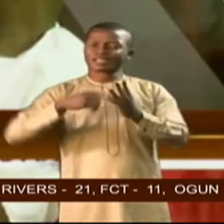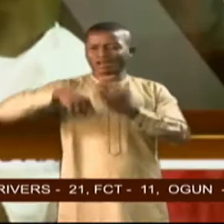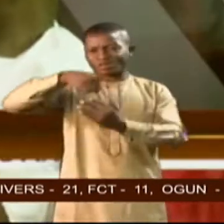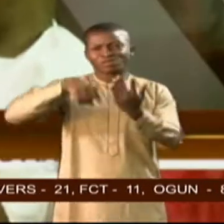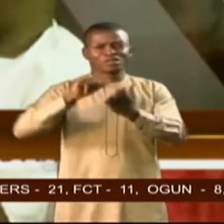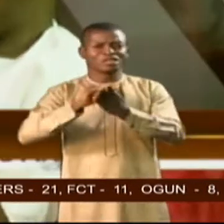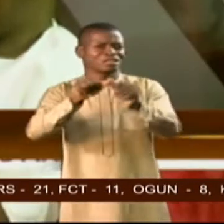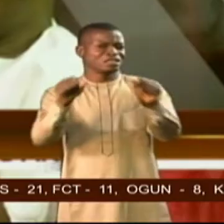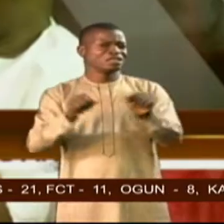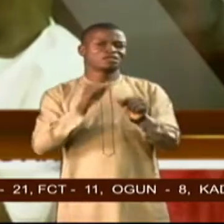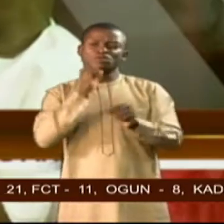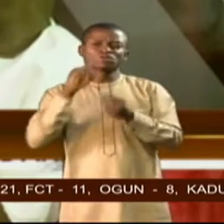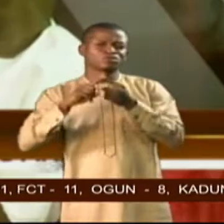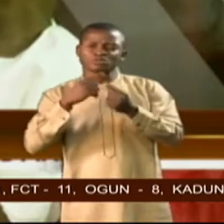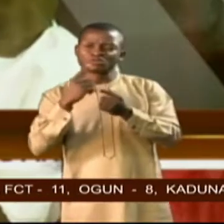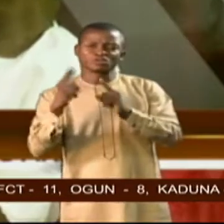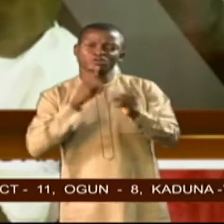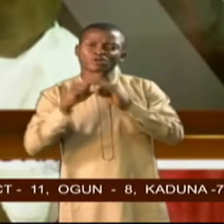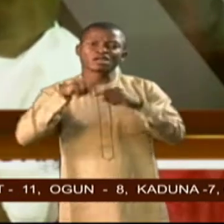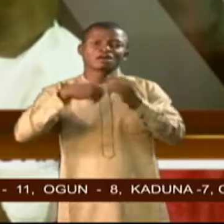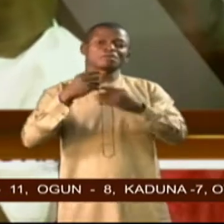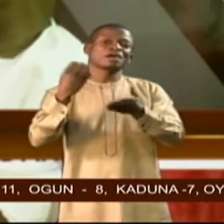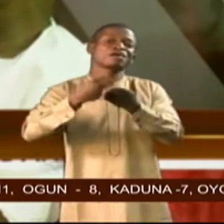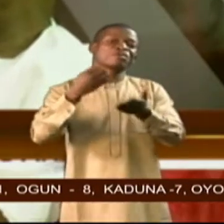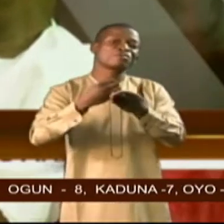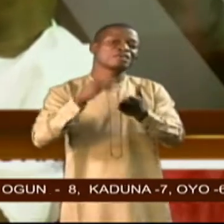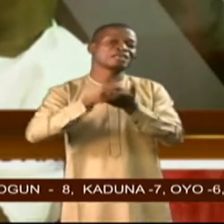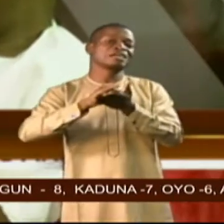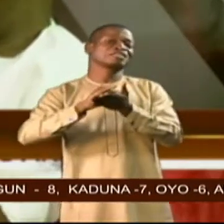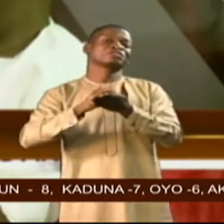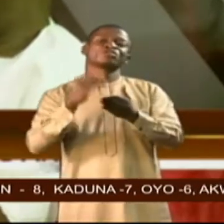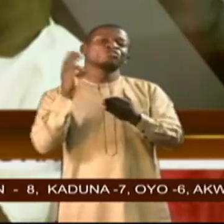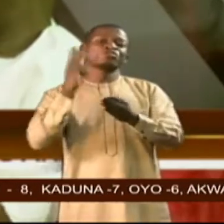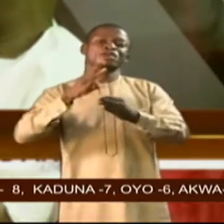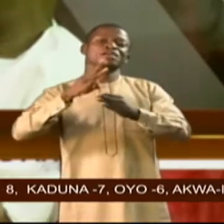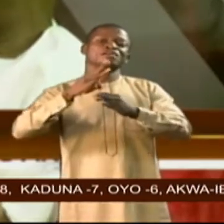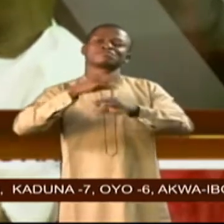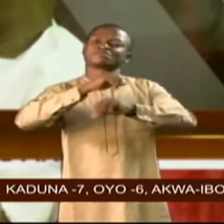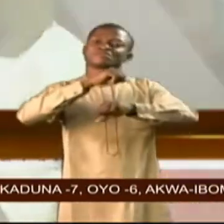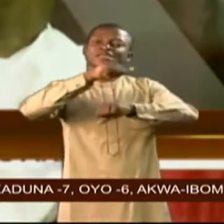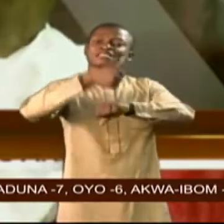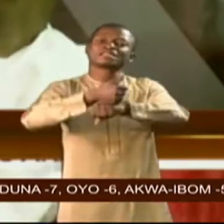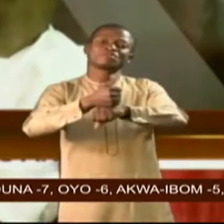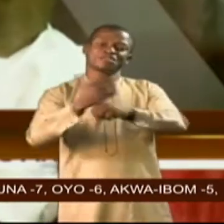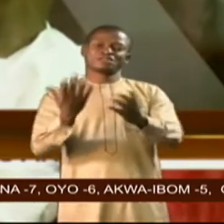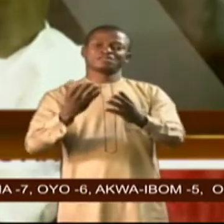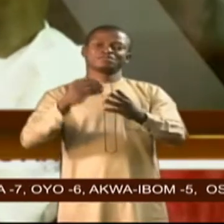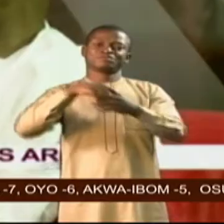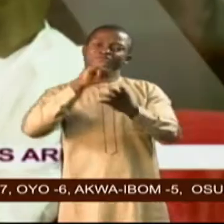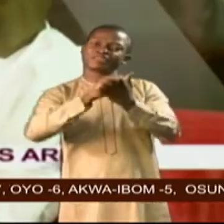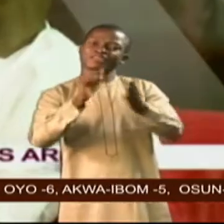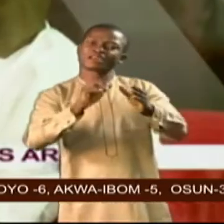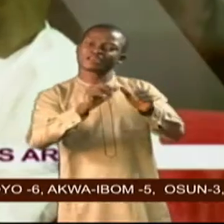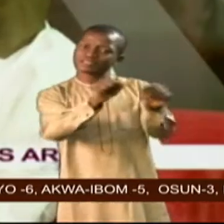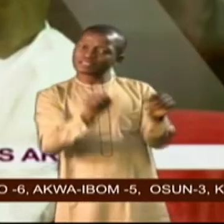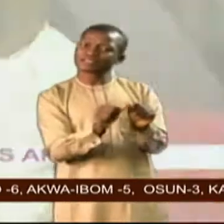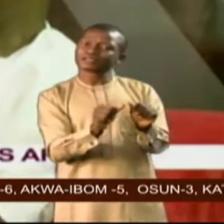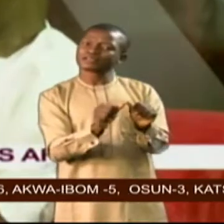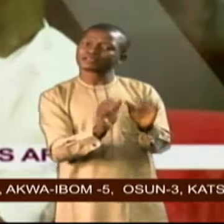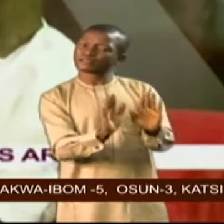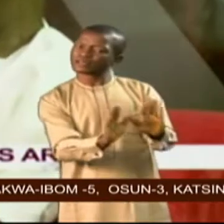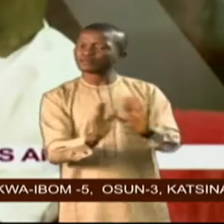Not to talk about the economy you are going to create along that corridor. Or do you want to go to the area of